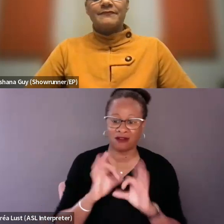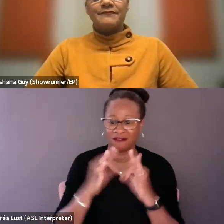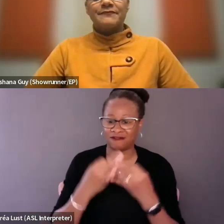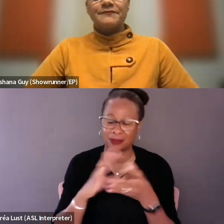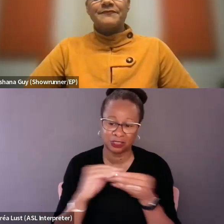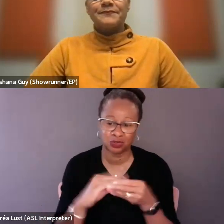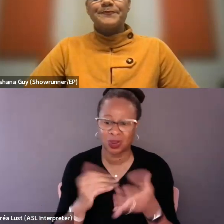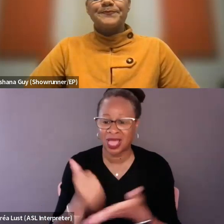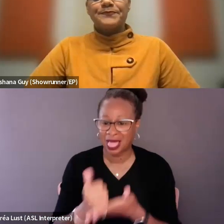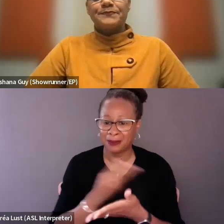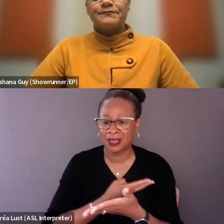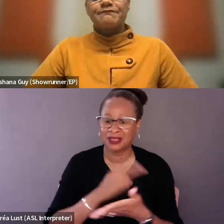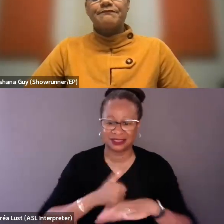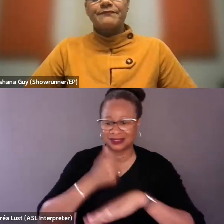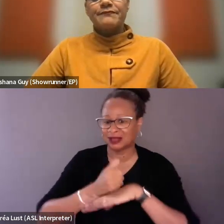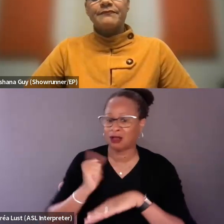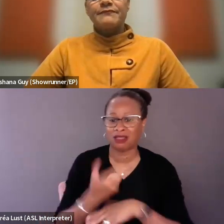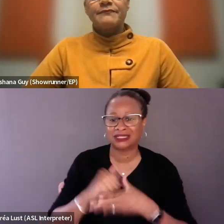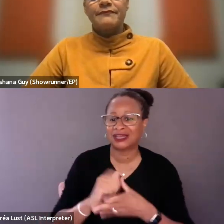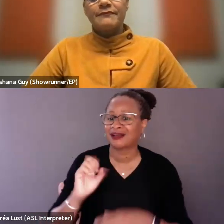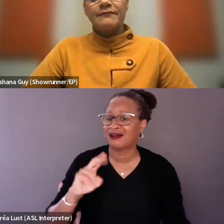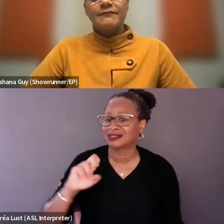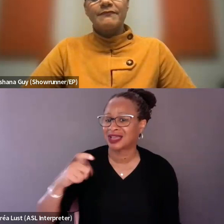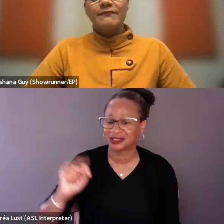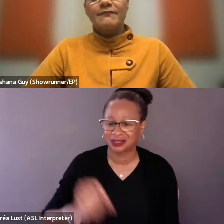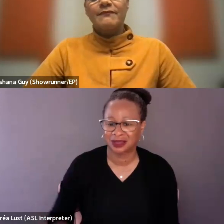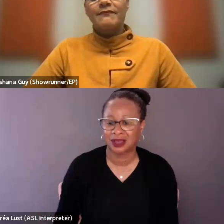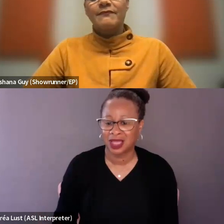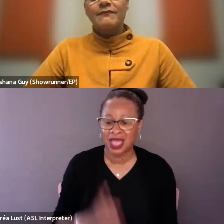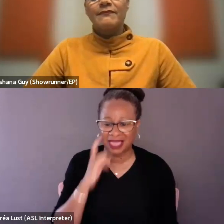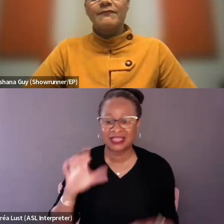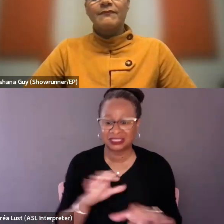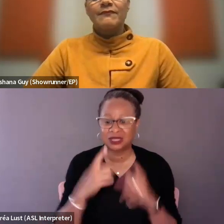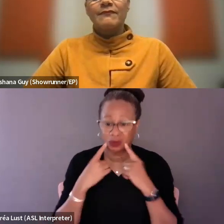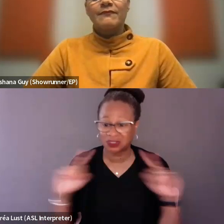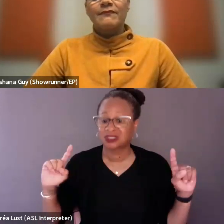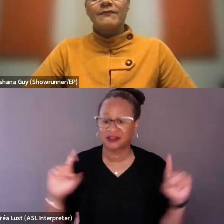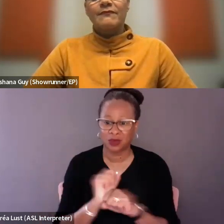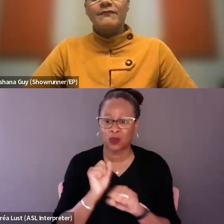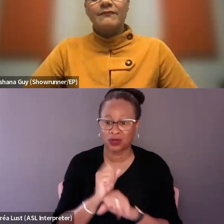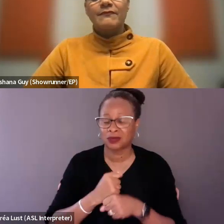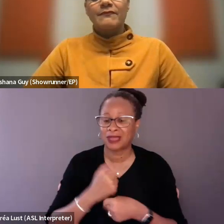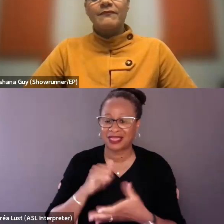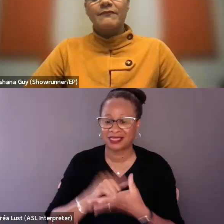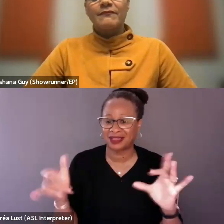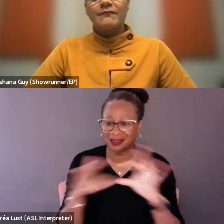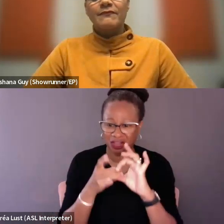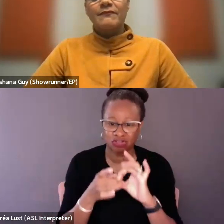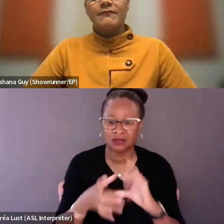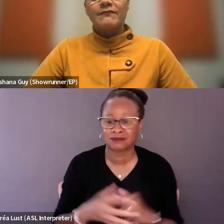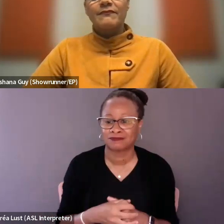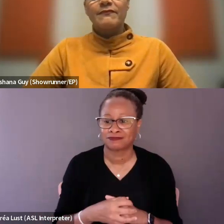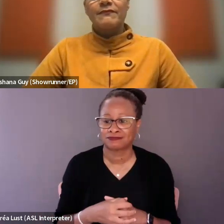helped us to put that all in context. So I think it did work really well to make that connection